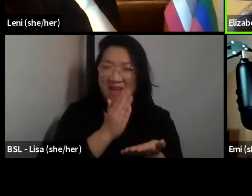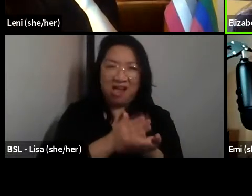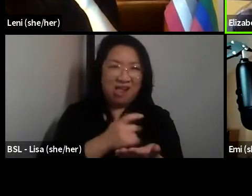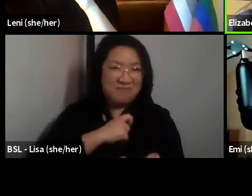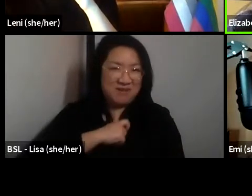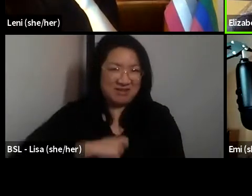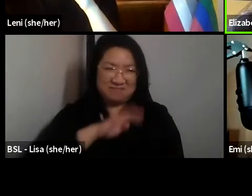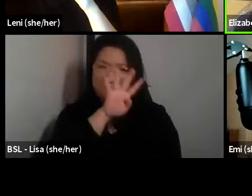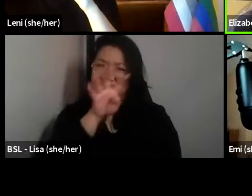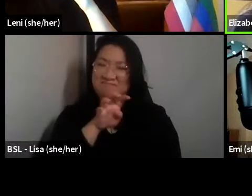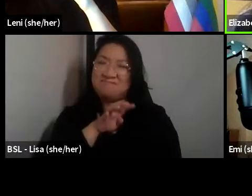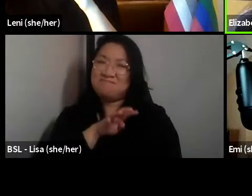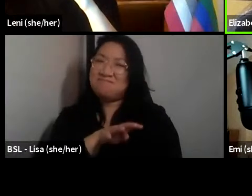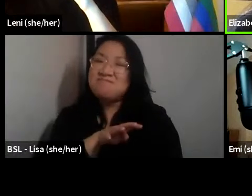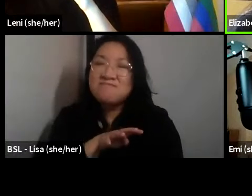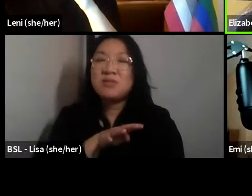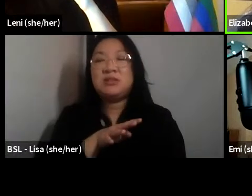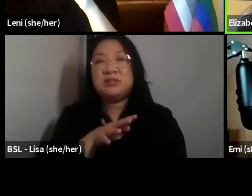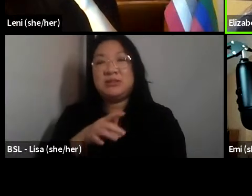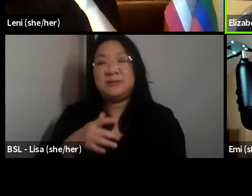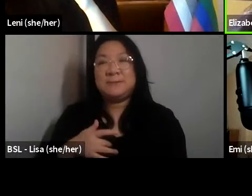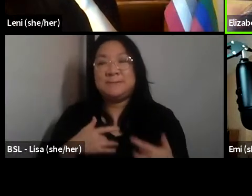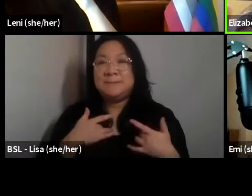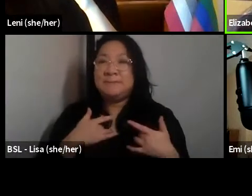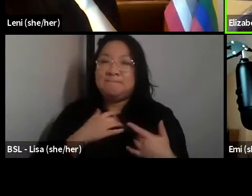opposite of what it is to me, you know.